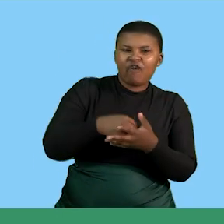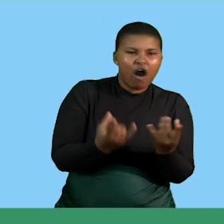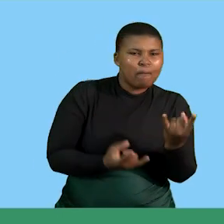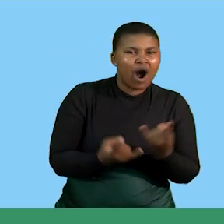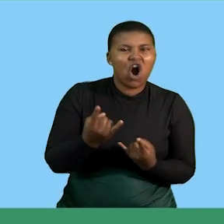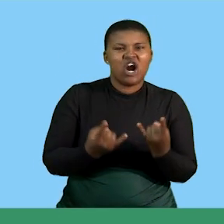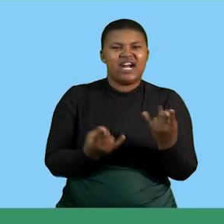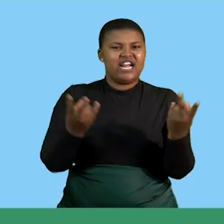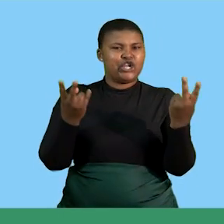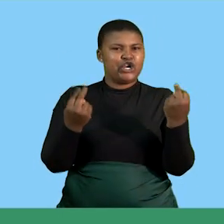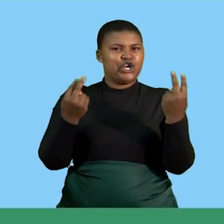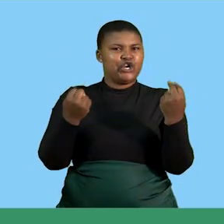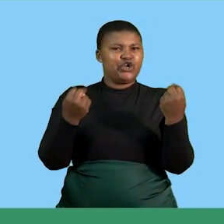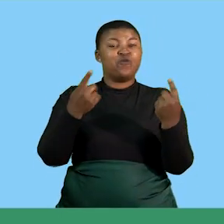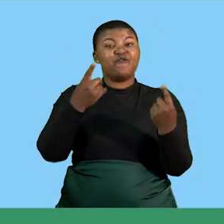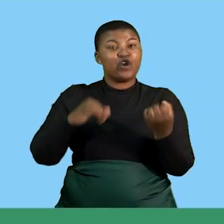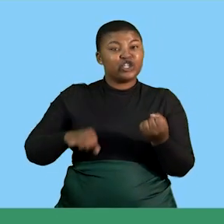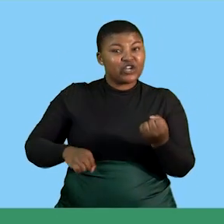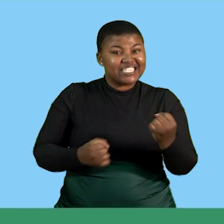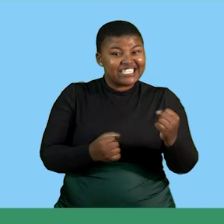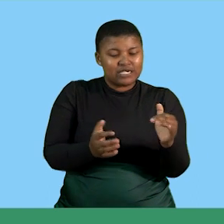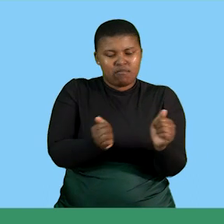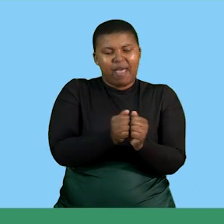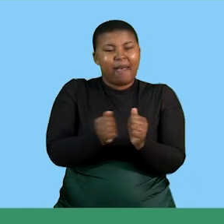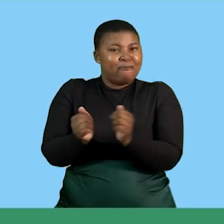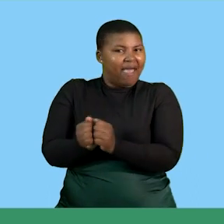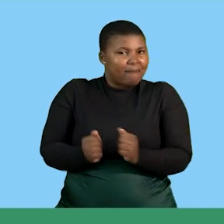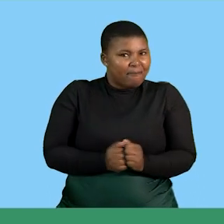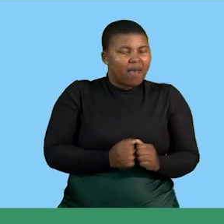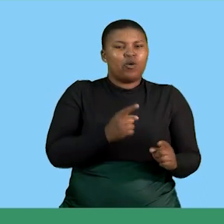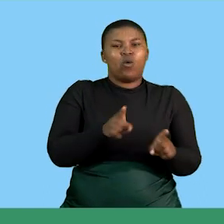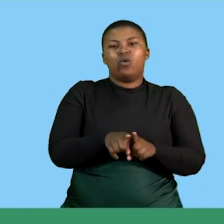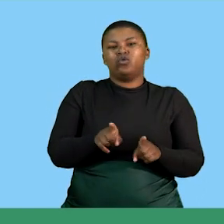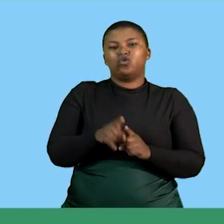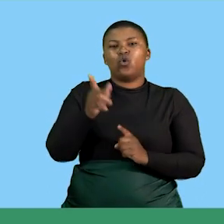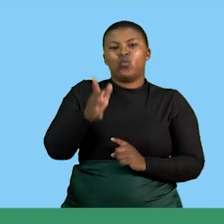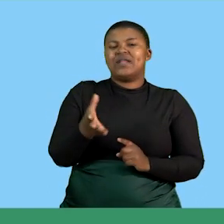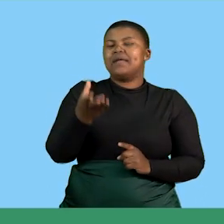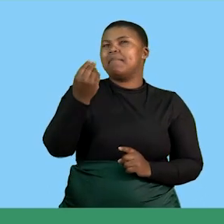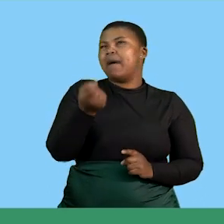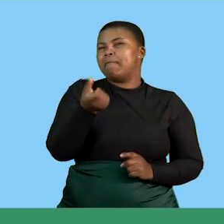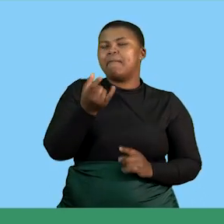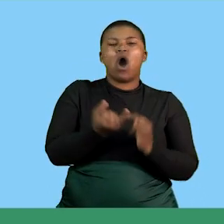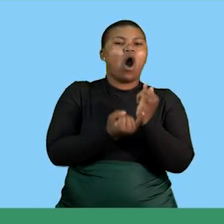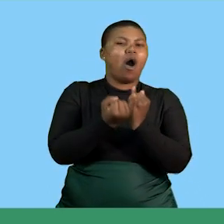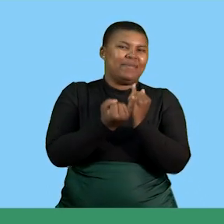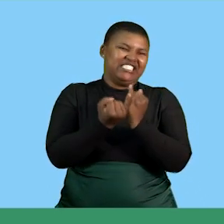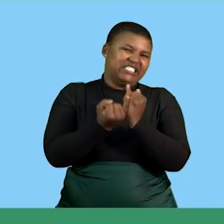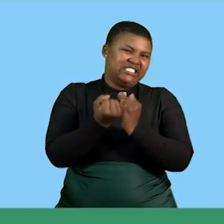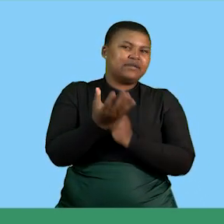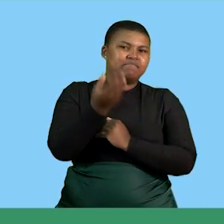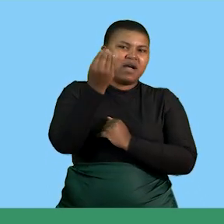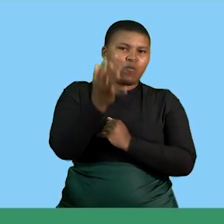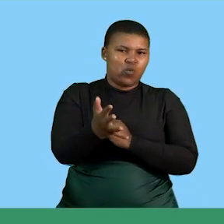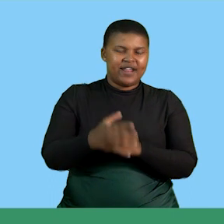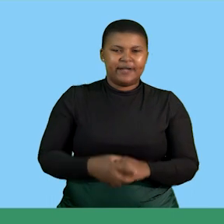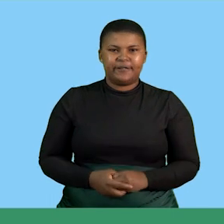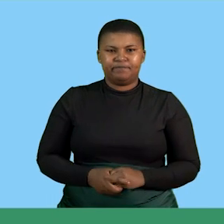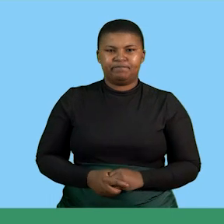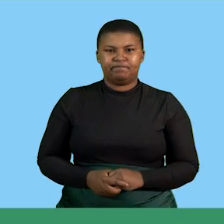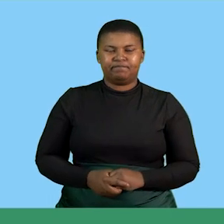So they work together in Happy Meals. So both companies benefit from this project. Both get marketing and both get